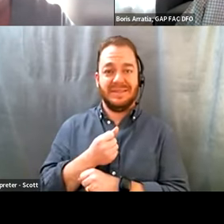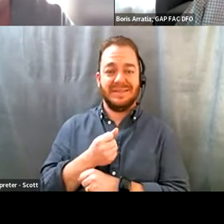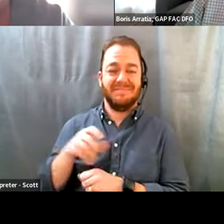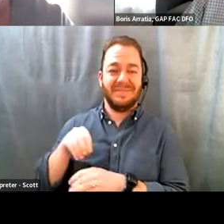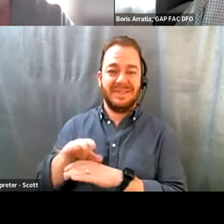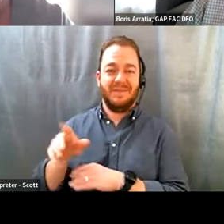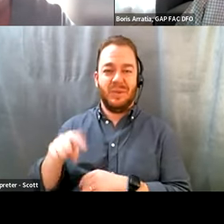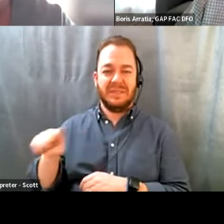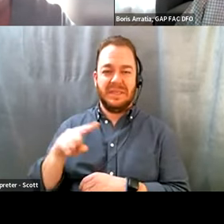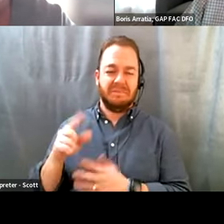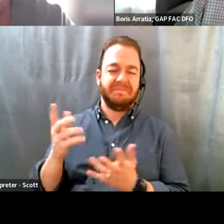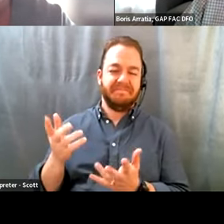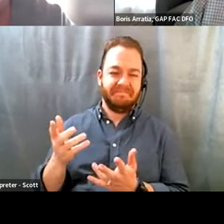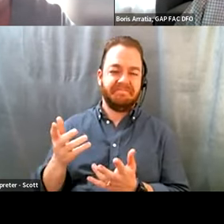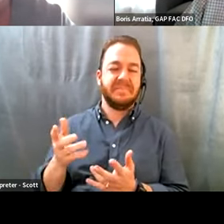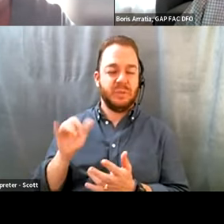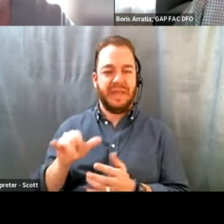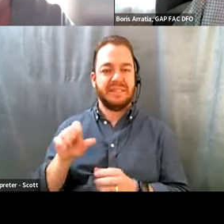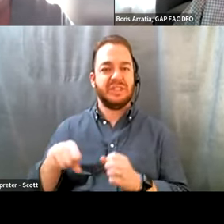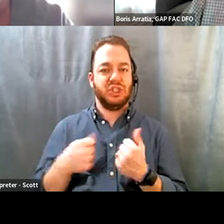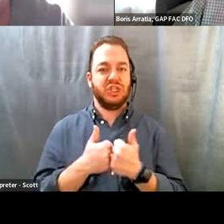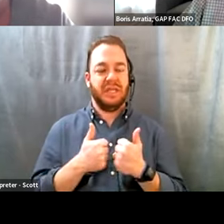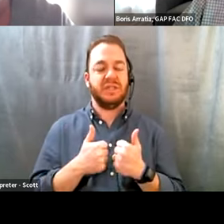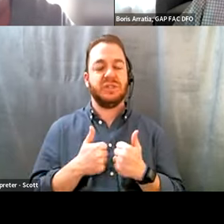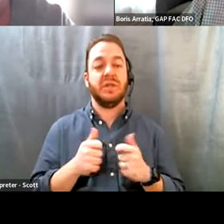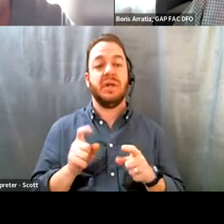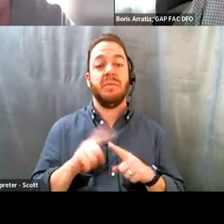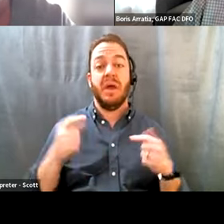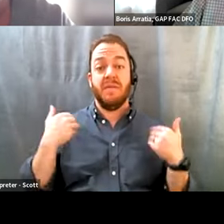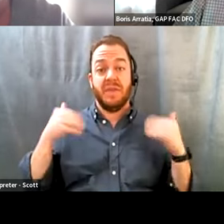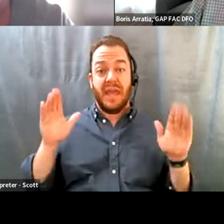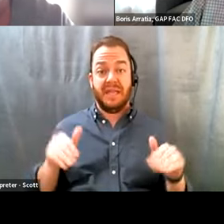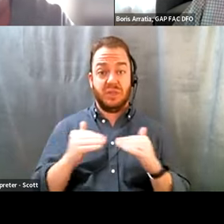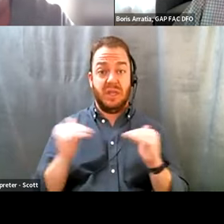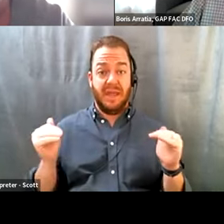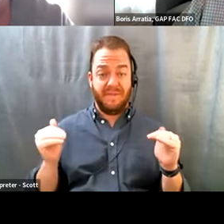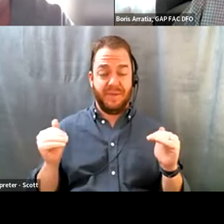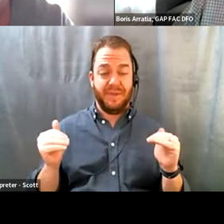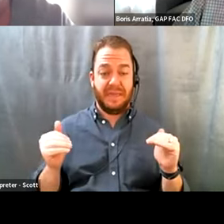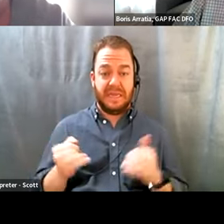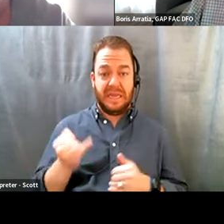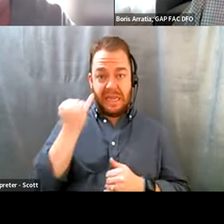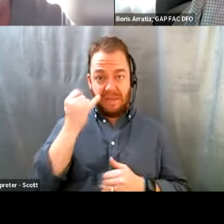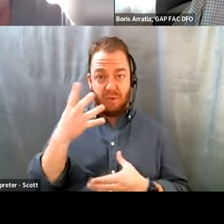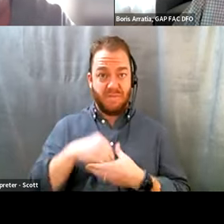So it can be a challenge there. But at the angel level, if you can get in earlier, there's going to be more